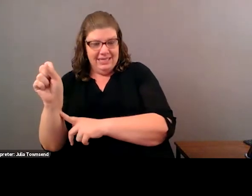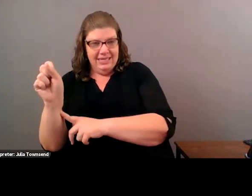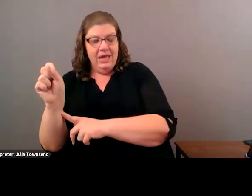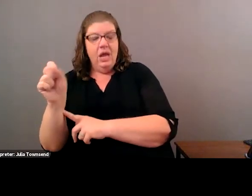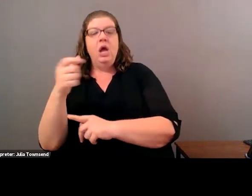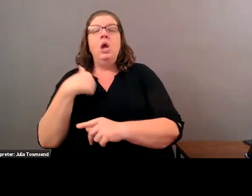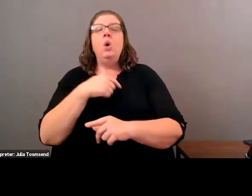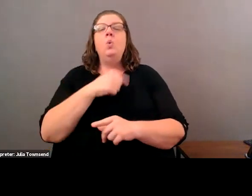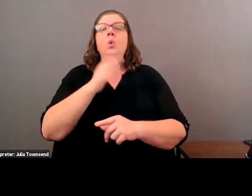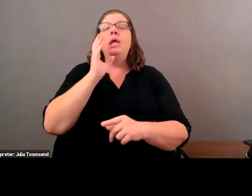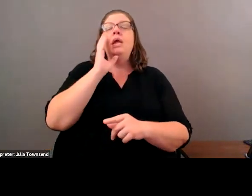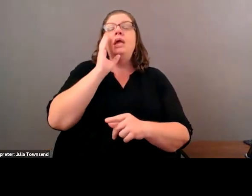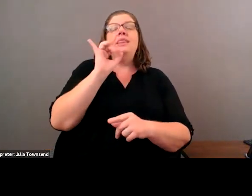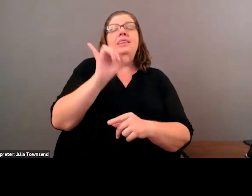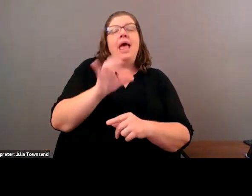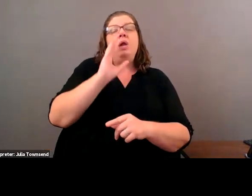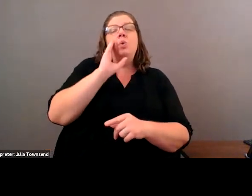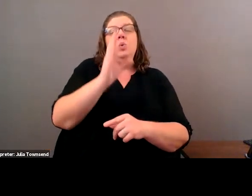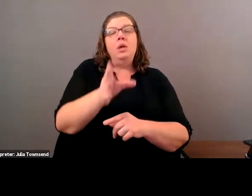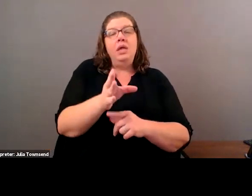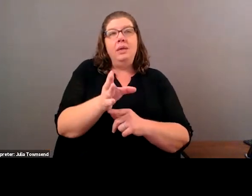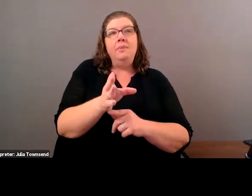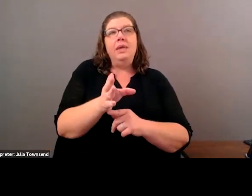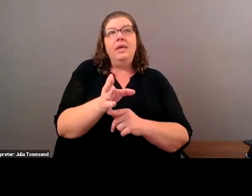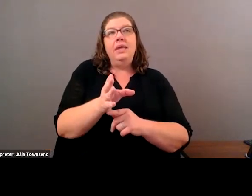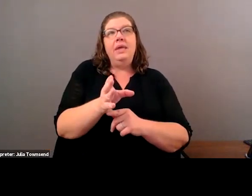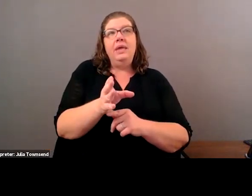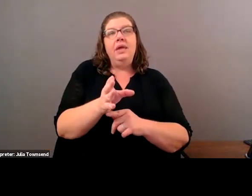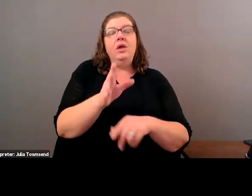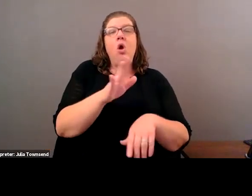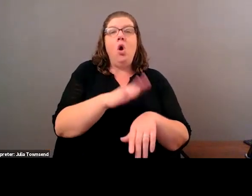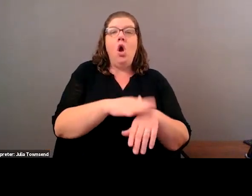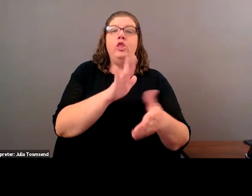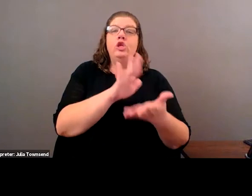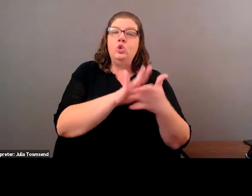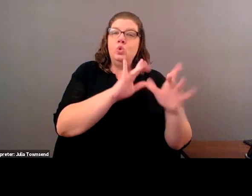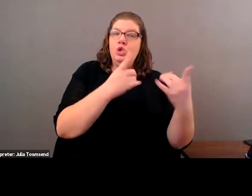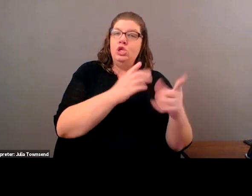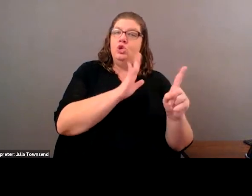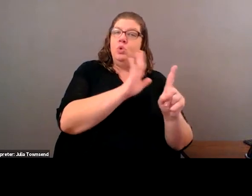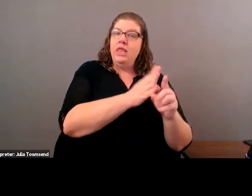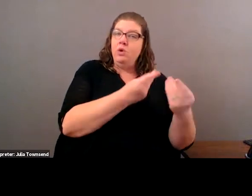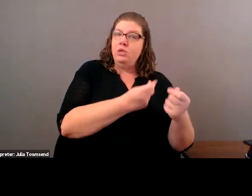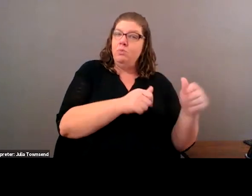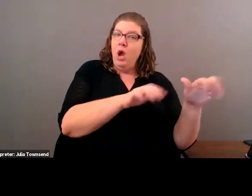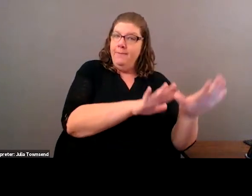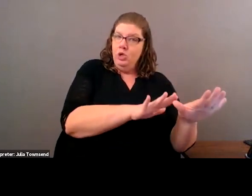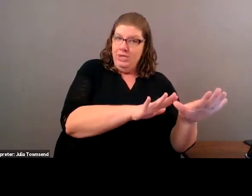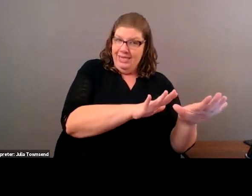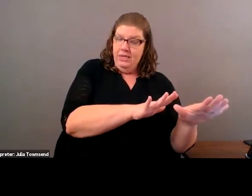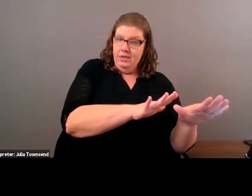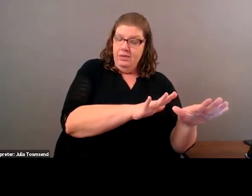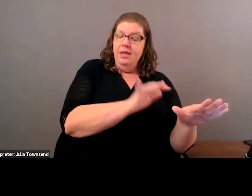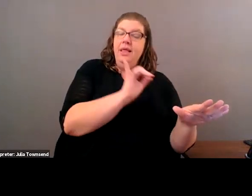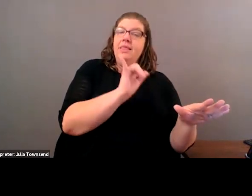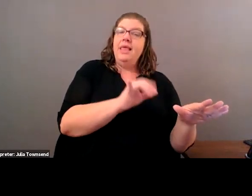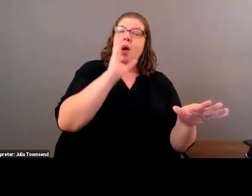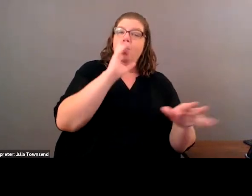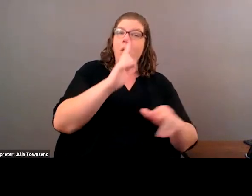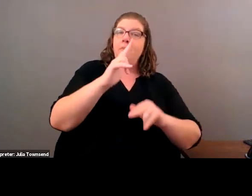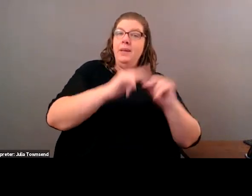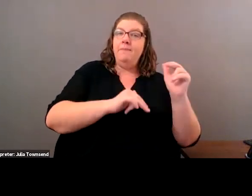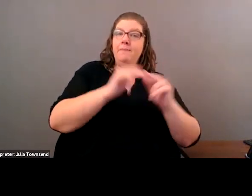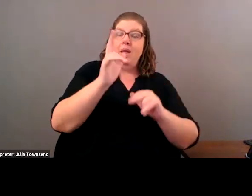will, that is actually on the school district's property, and that'll be built to county